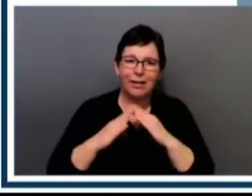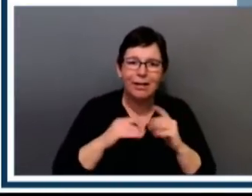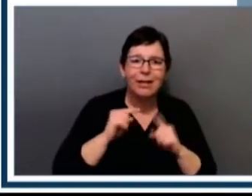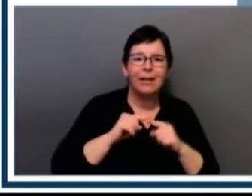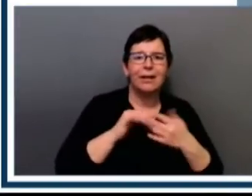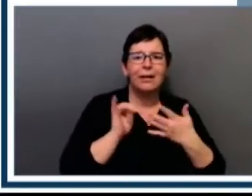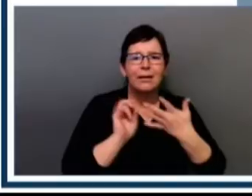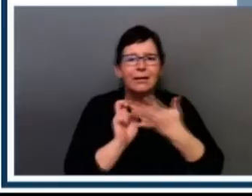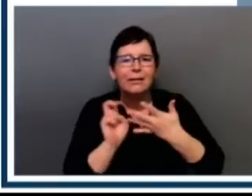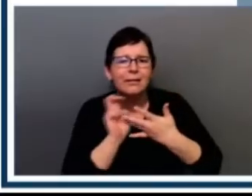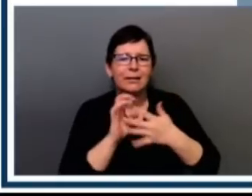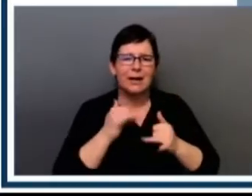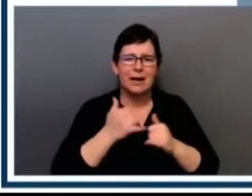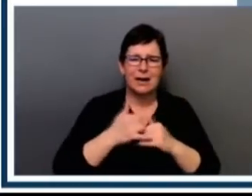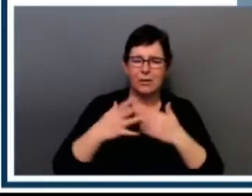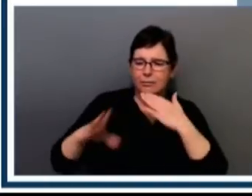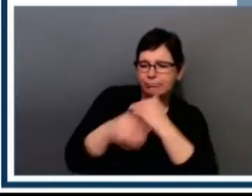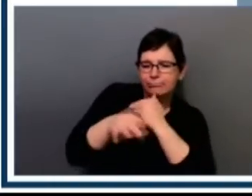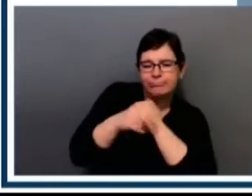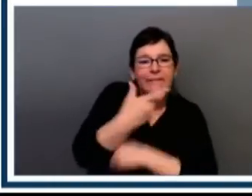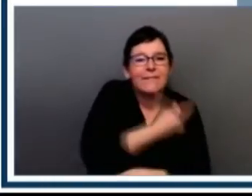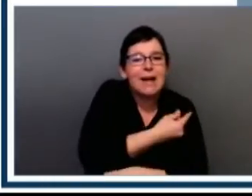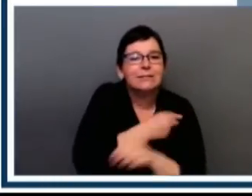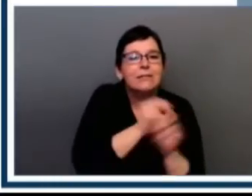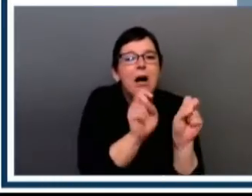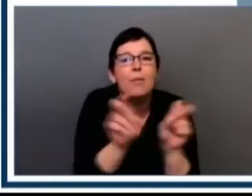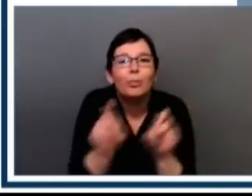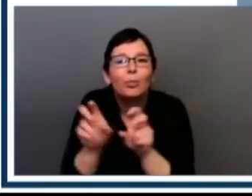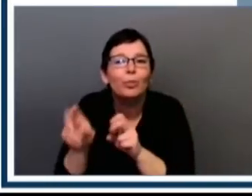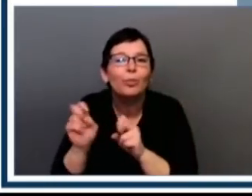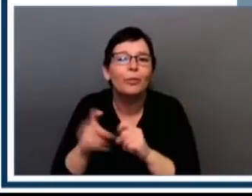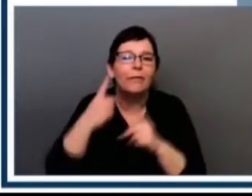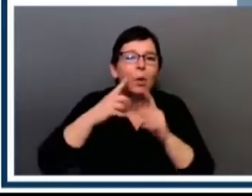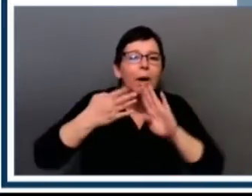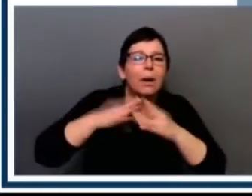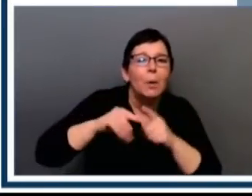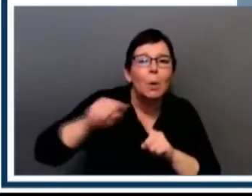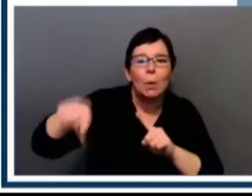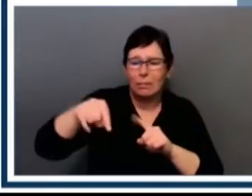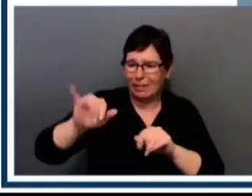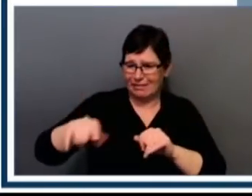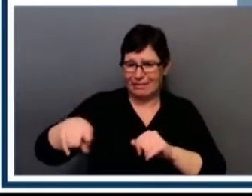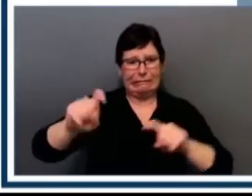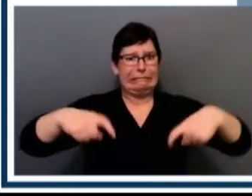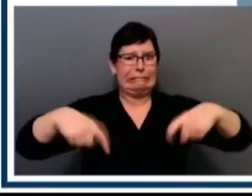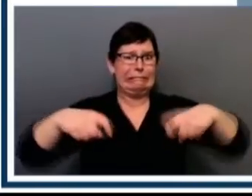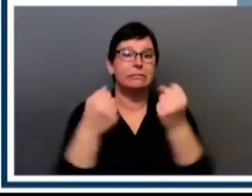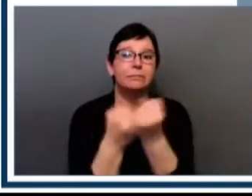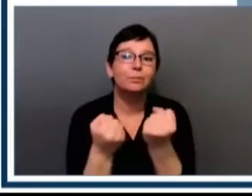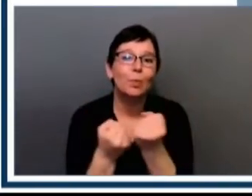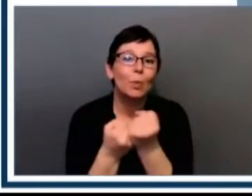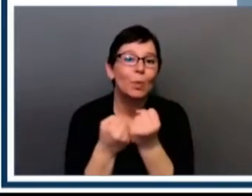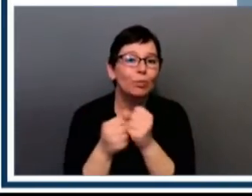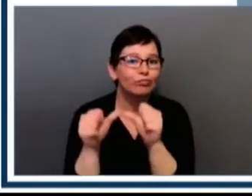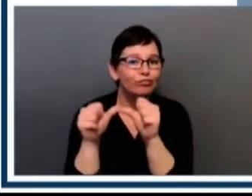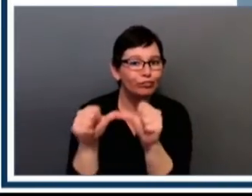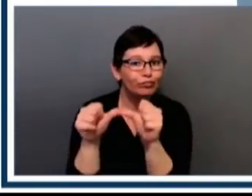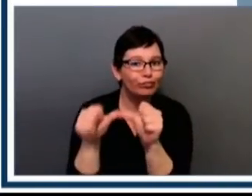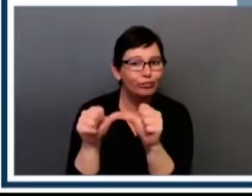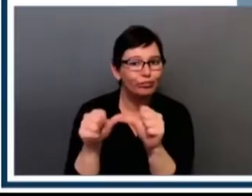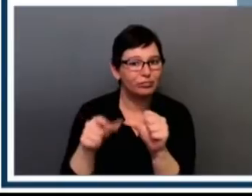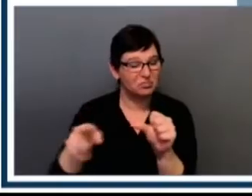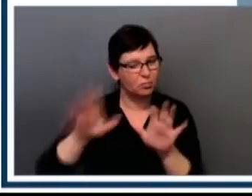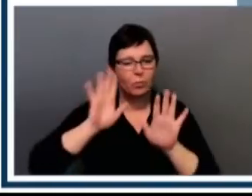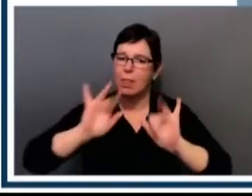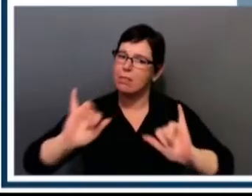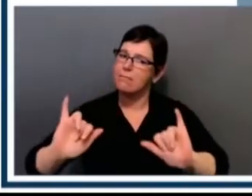support. So that's going to continue for the foreseeable future. We're having lots of discussions right now in public health with our